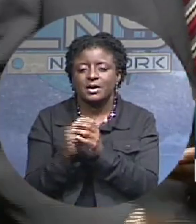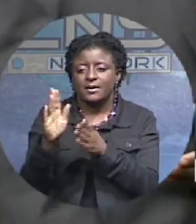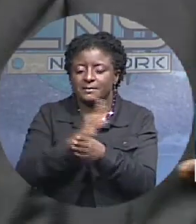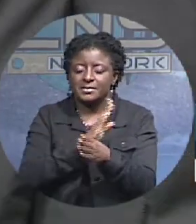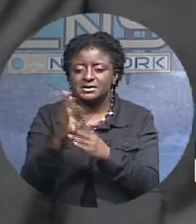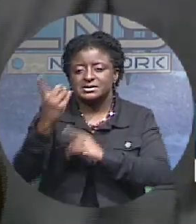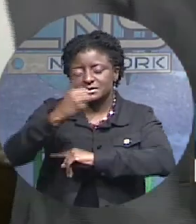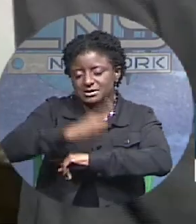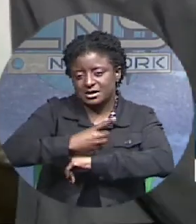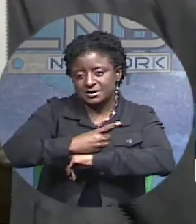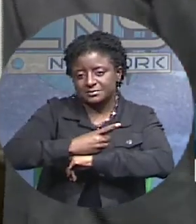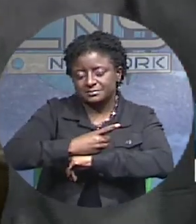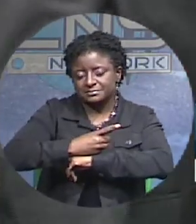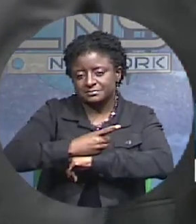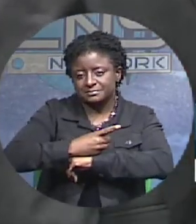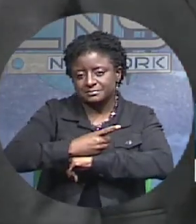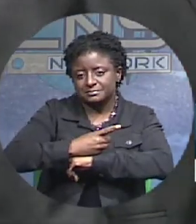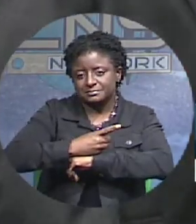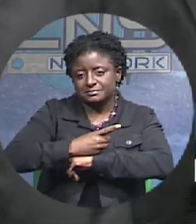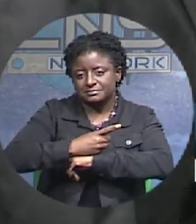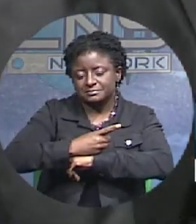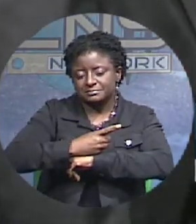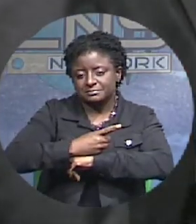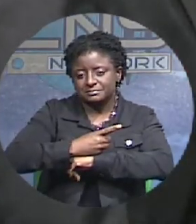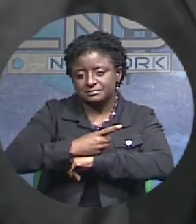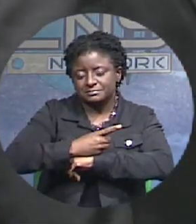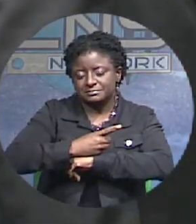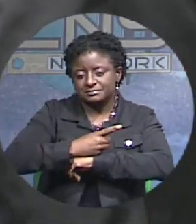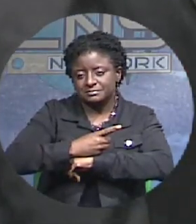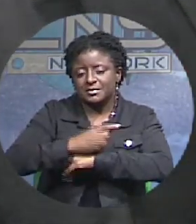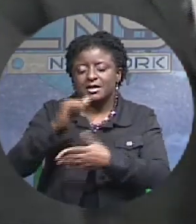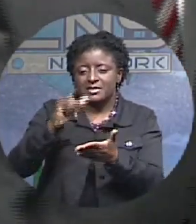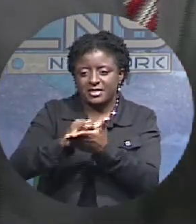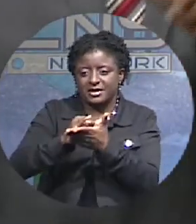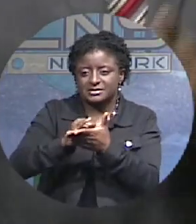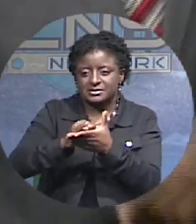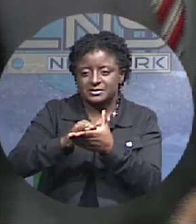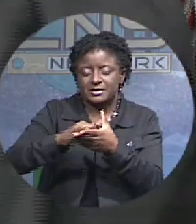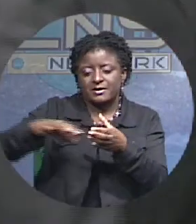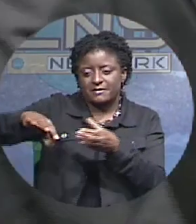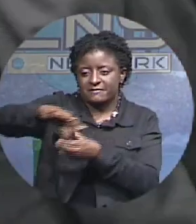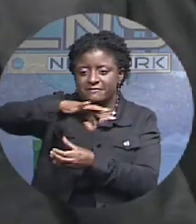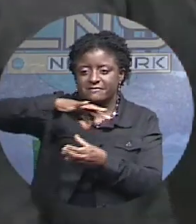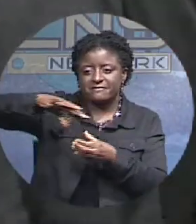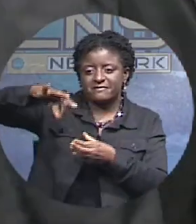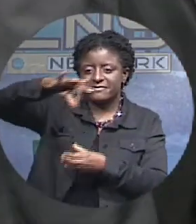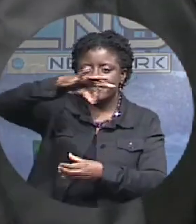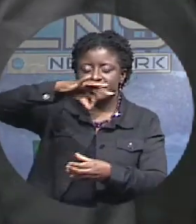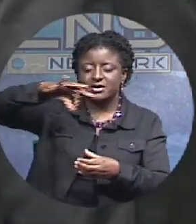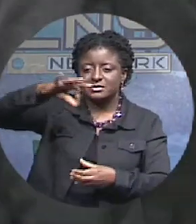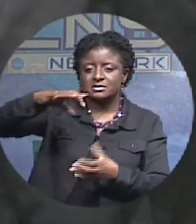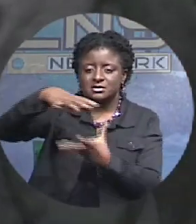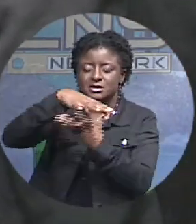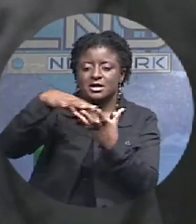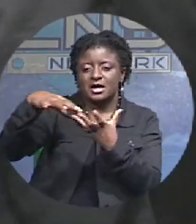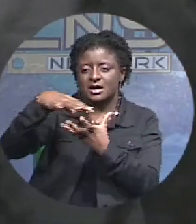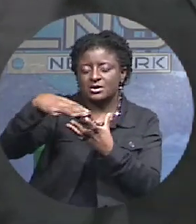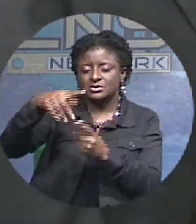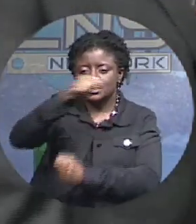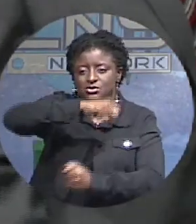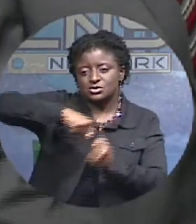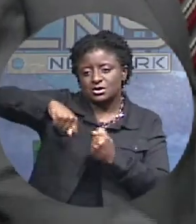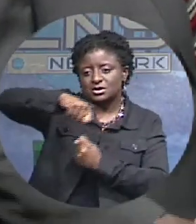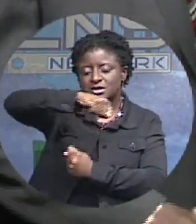day around the capital. As a nice shot here with that funnel cloud tornado that moved across the portions of the